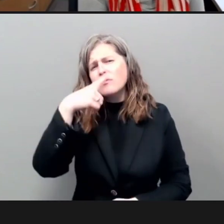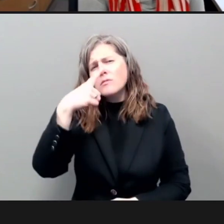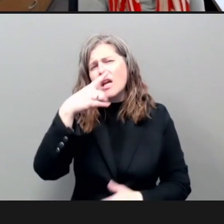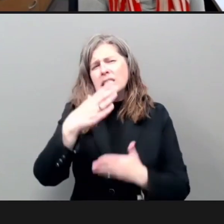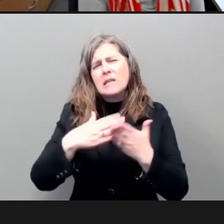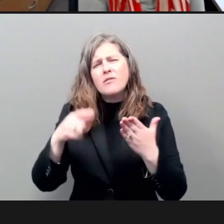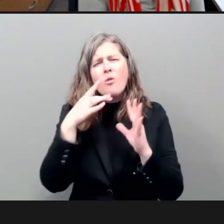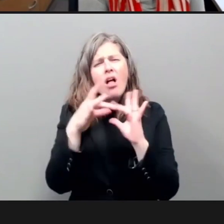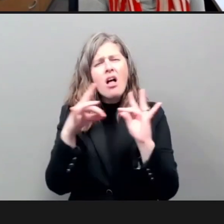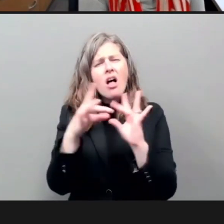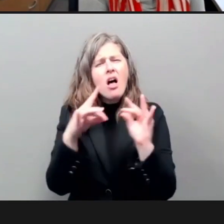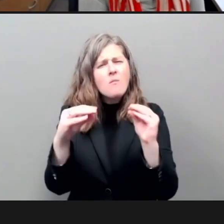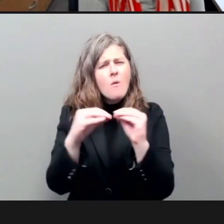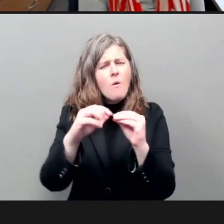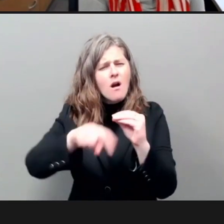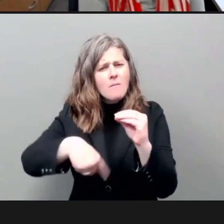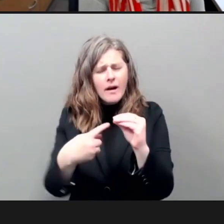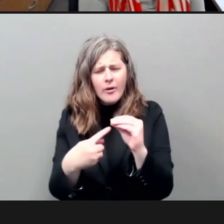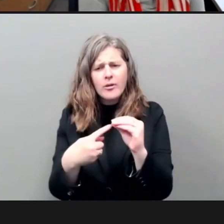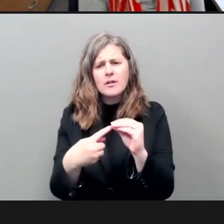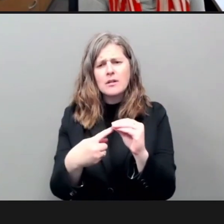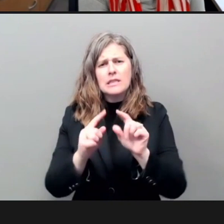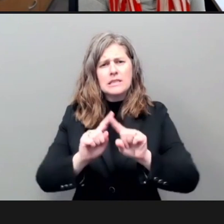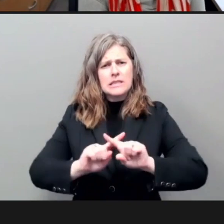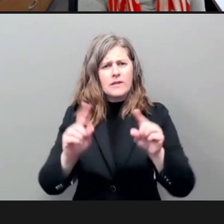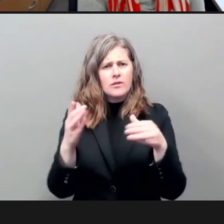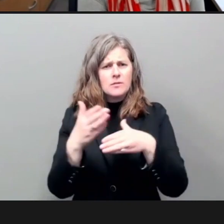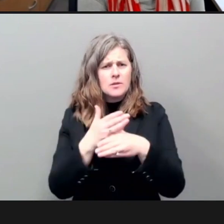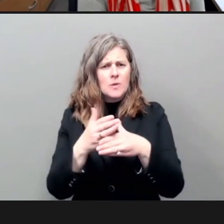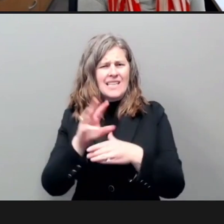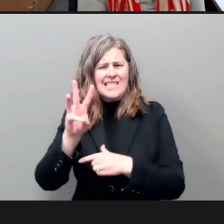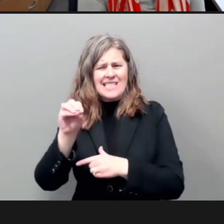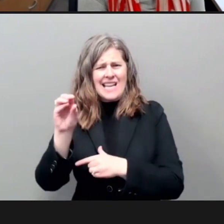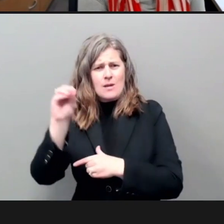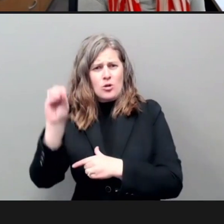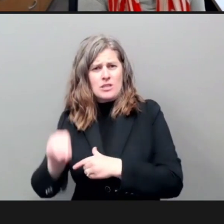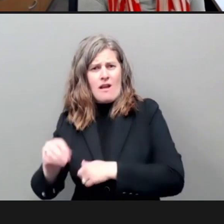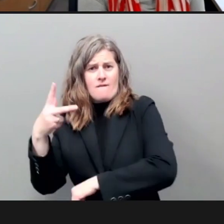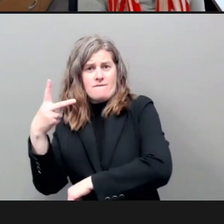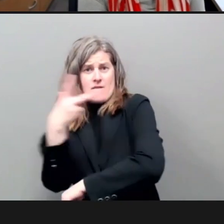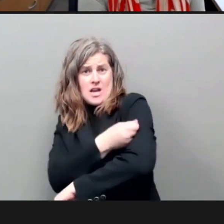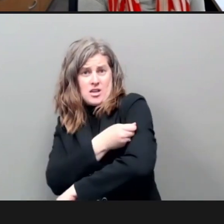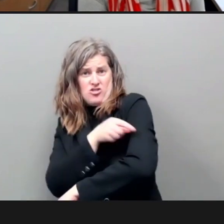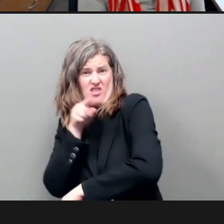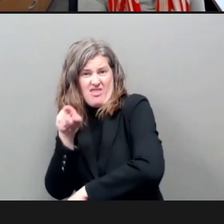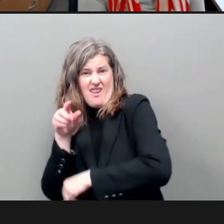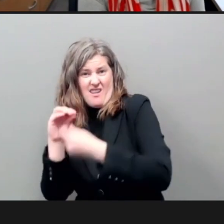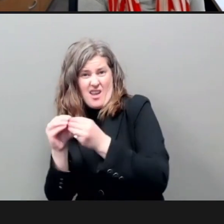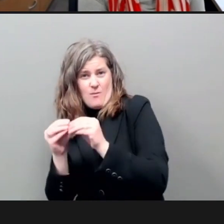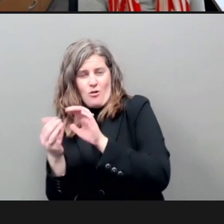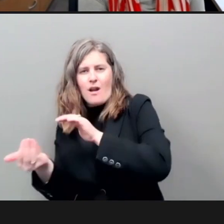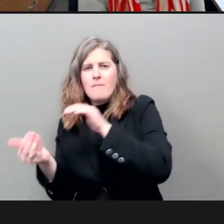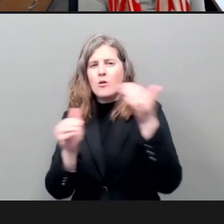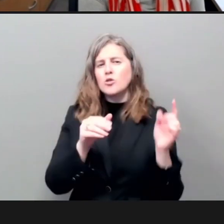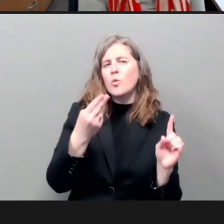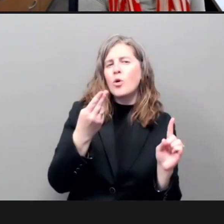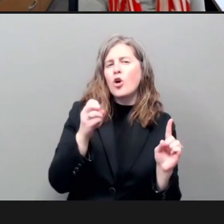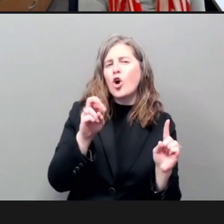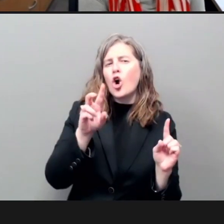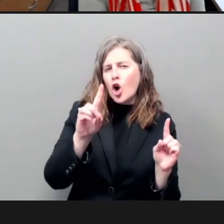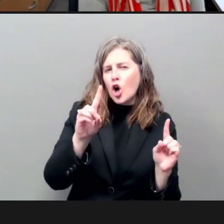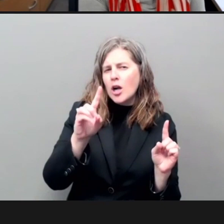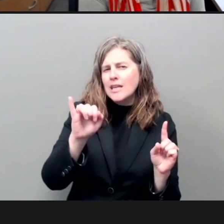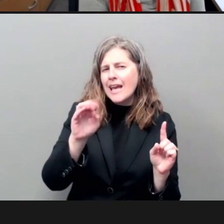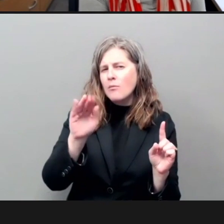you spend some time talking about the difference between the 60% vaccination rate and herd immunity, how you see